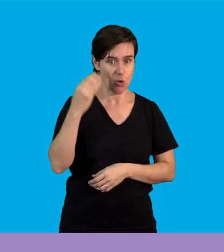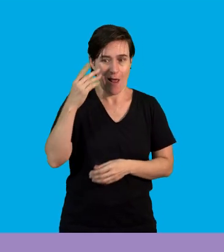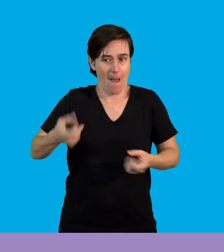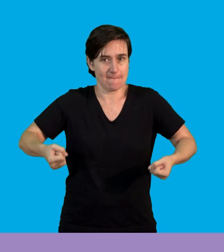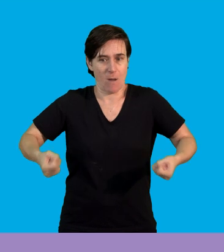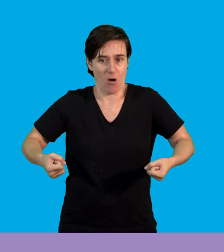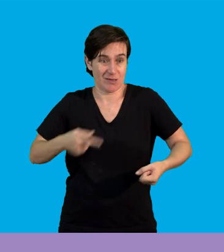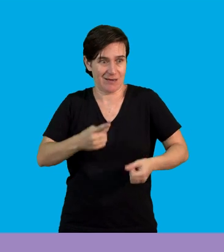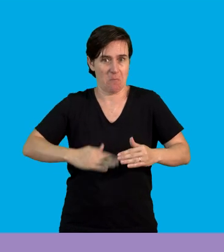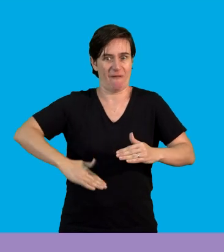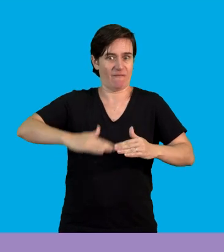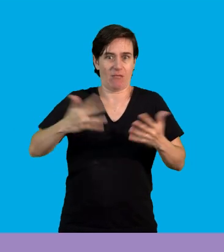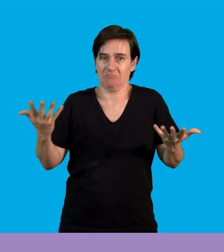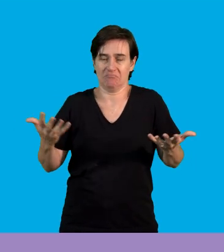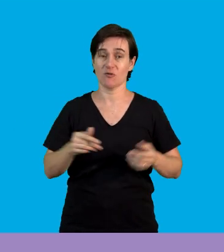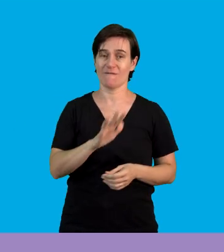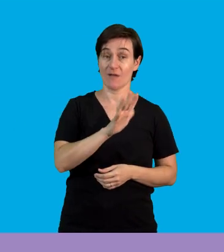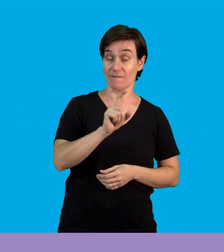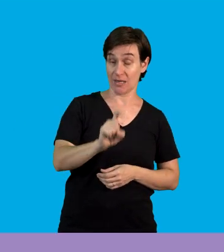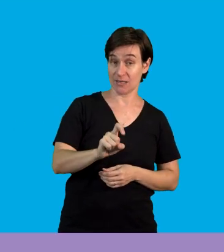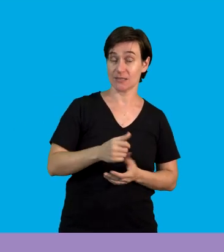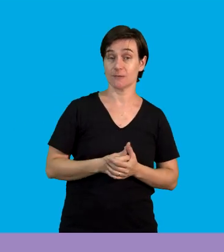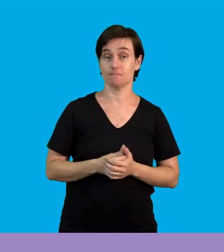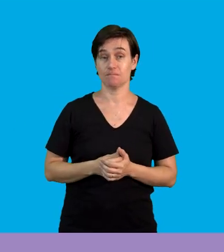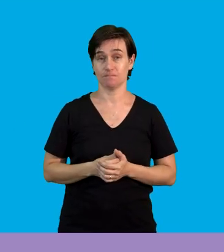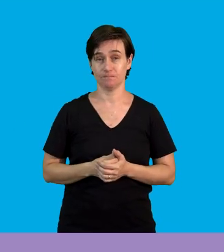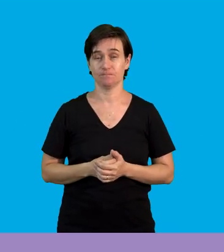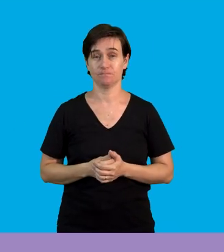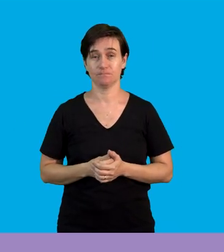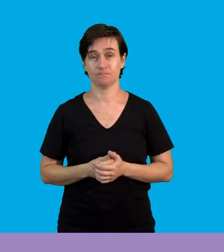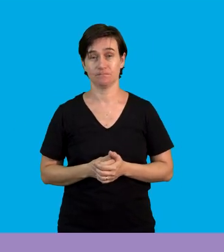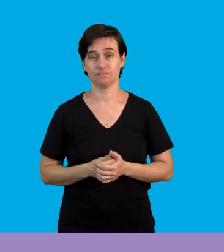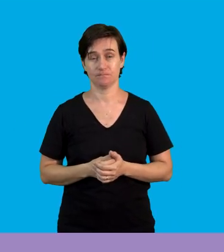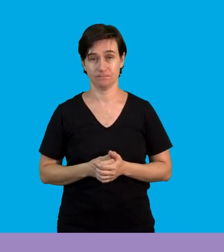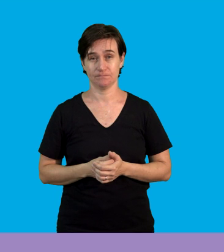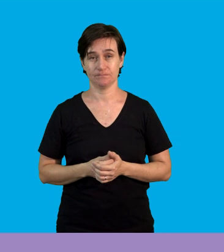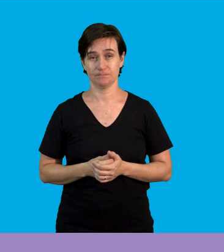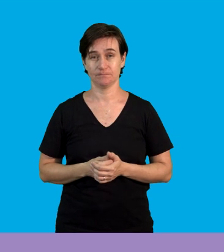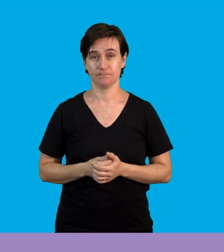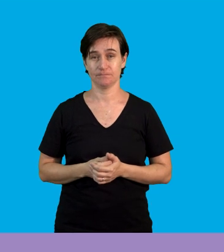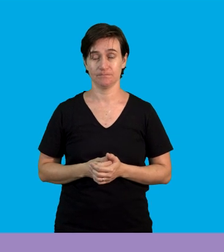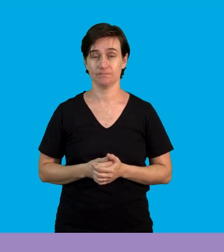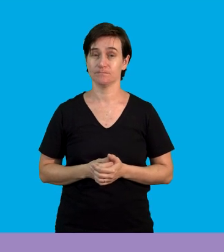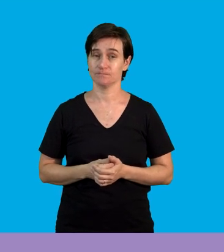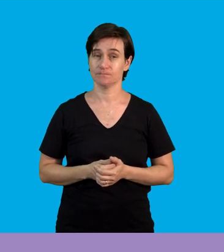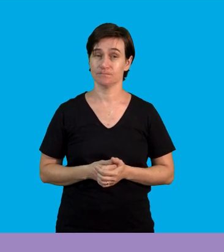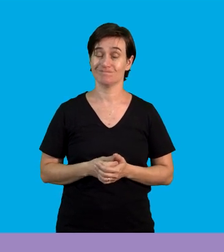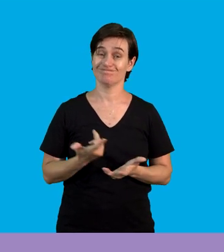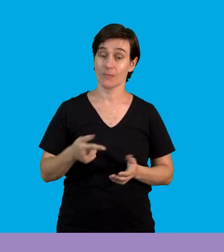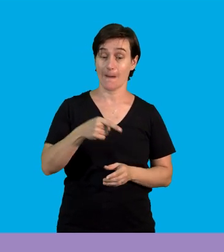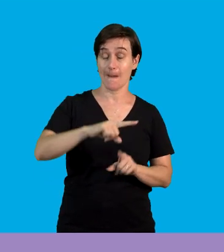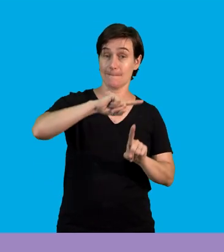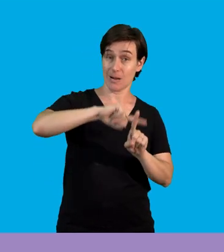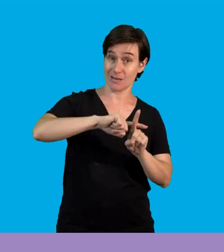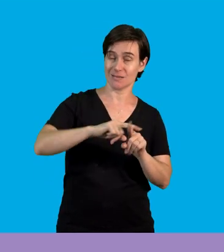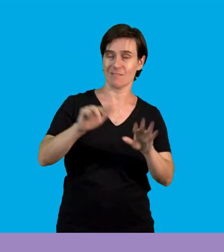say 5 for 5 rand, and X for the part that varies, which is per basket that is going to pick. And